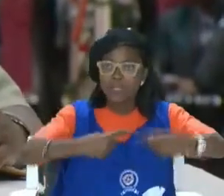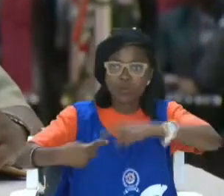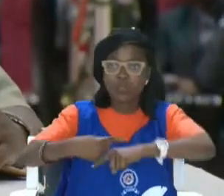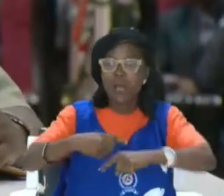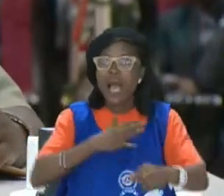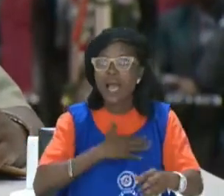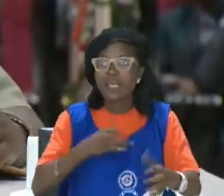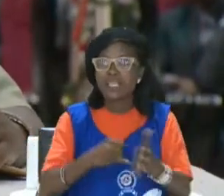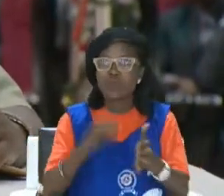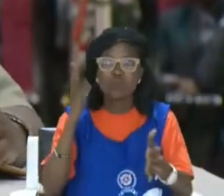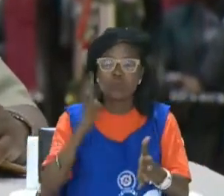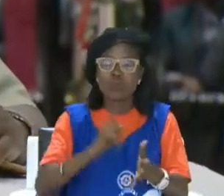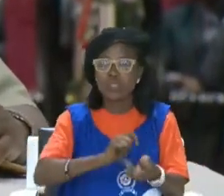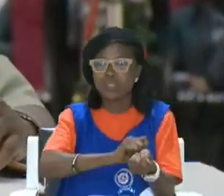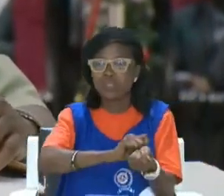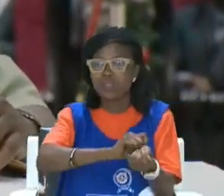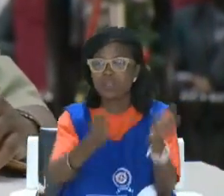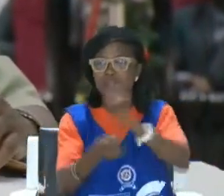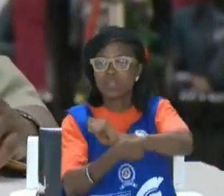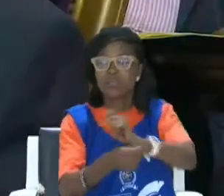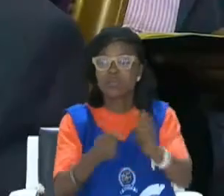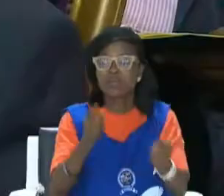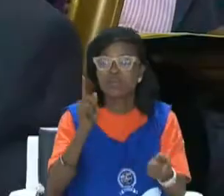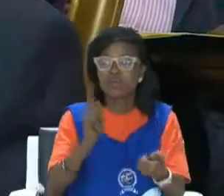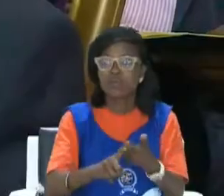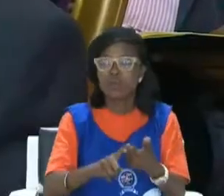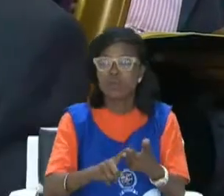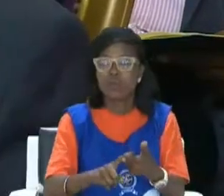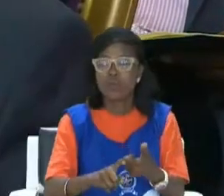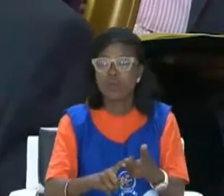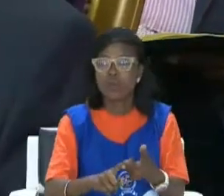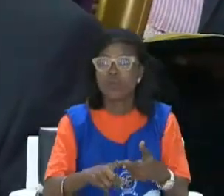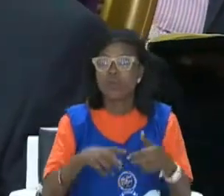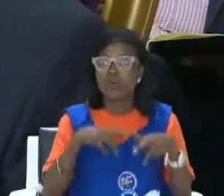the reverend who had come to